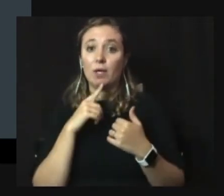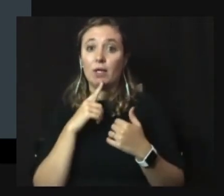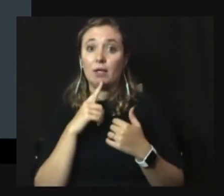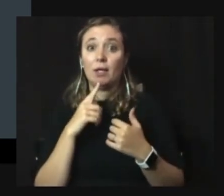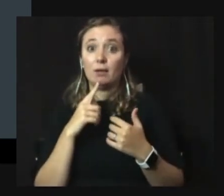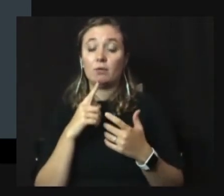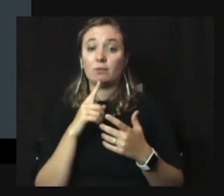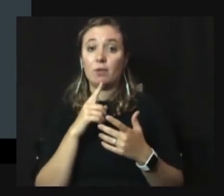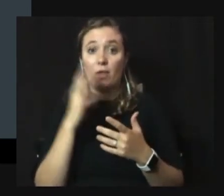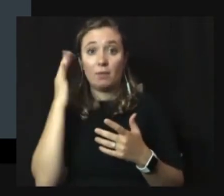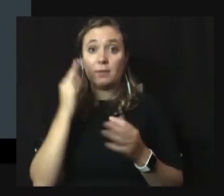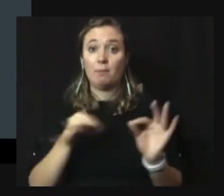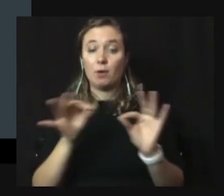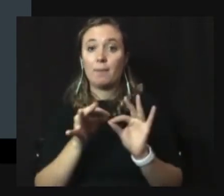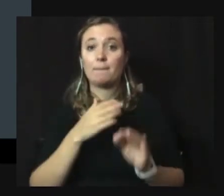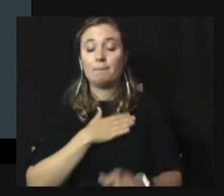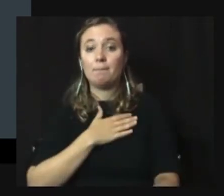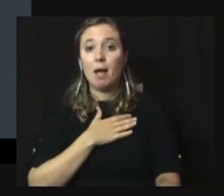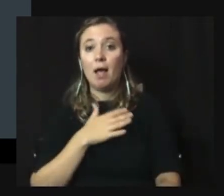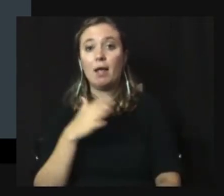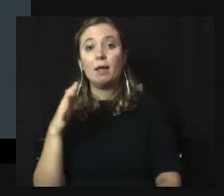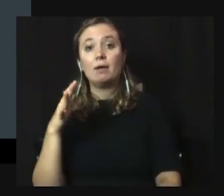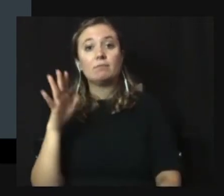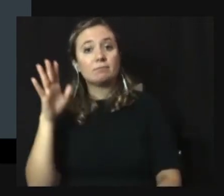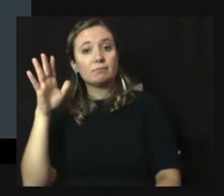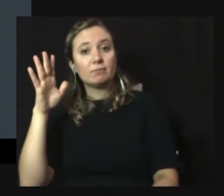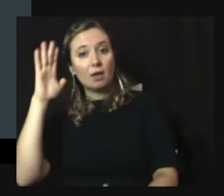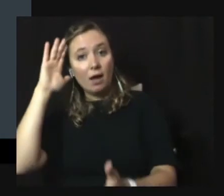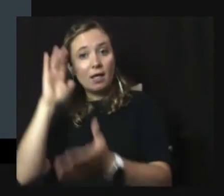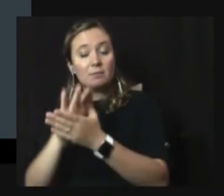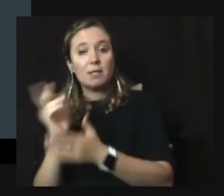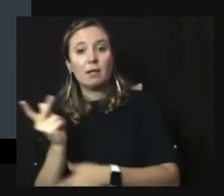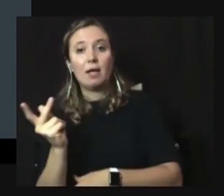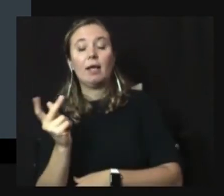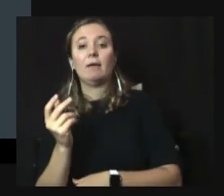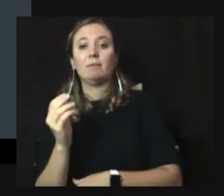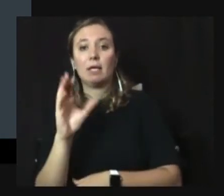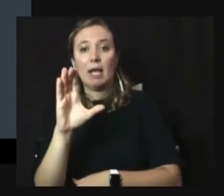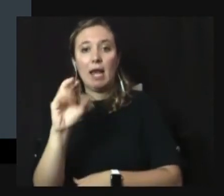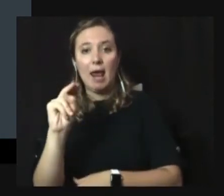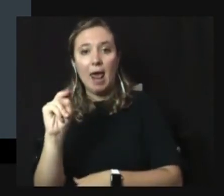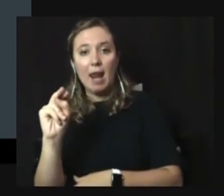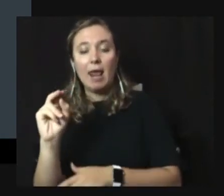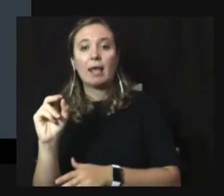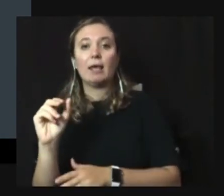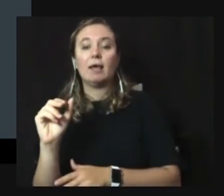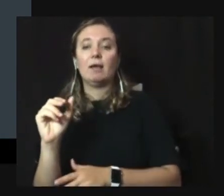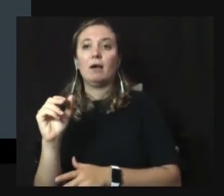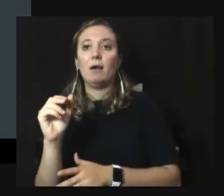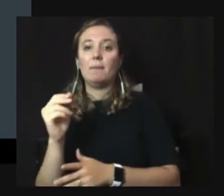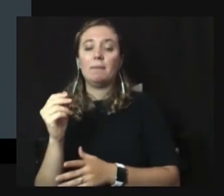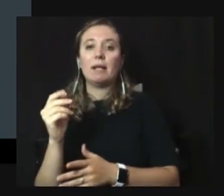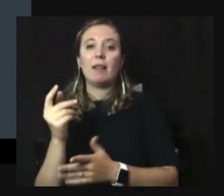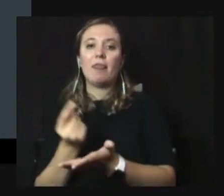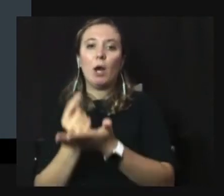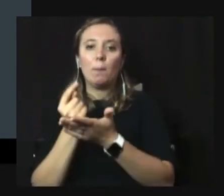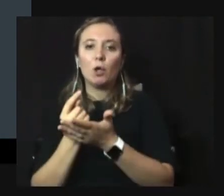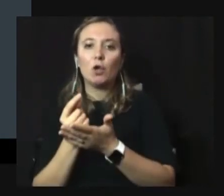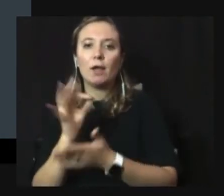My husband and I have been therapeutic foster parents for the state of Connecticut for almost 20 years.